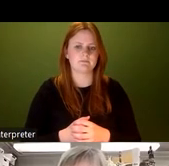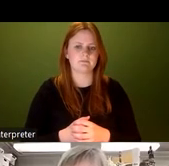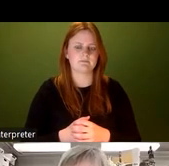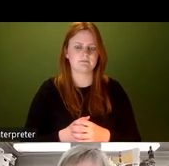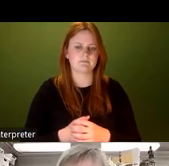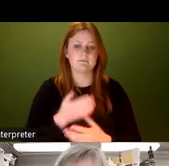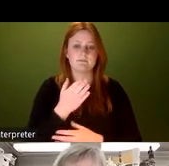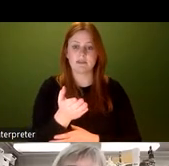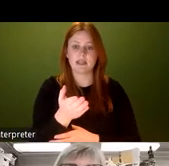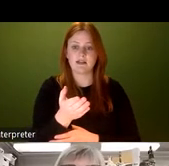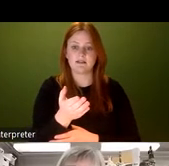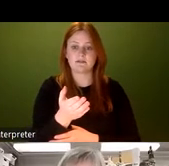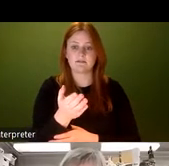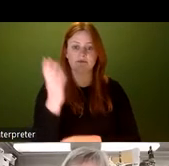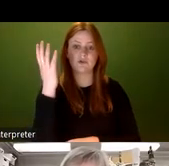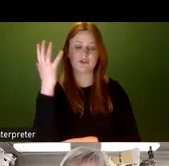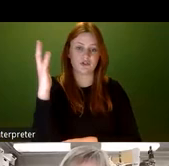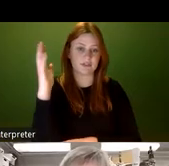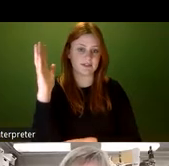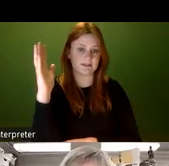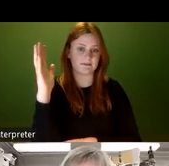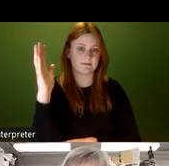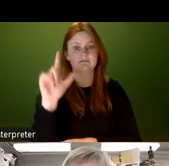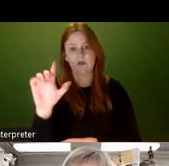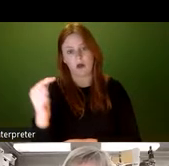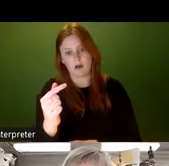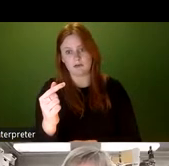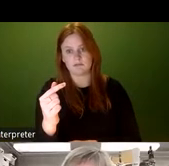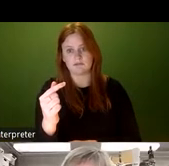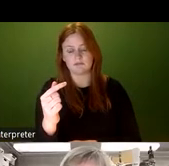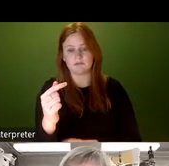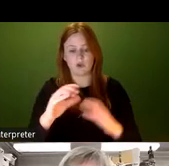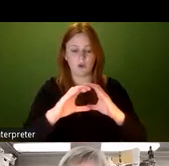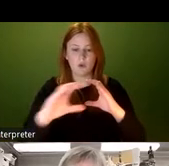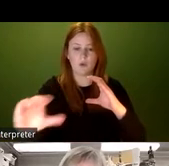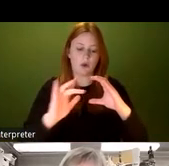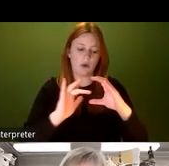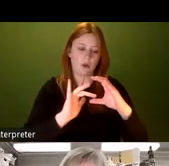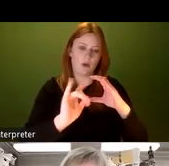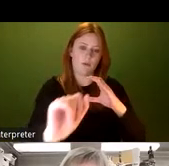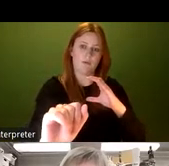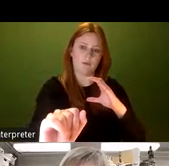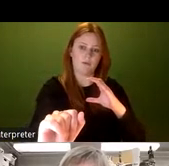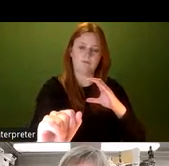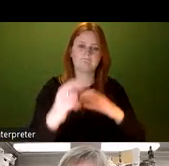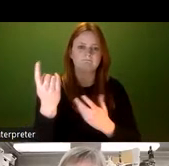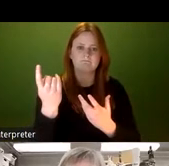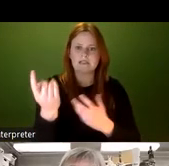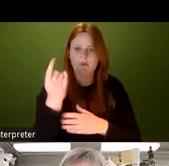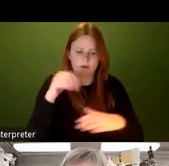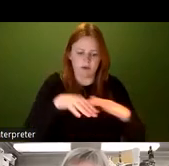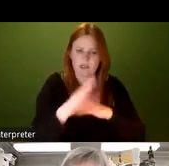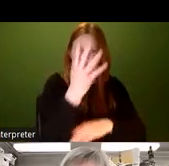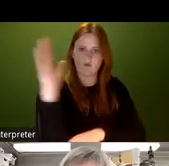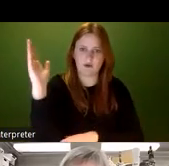these are hollowed out logs that, you know, someone's gone into the forest and cut.